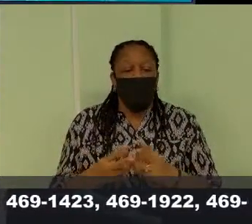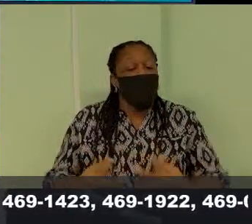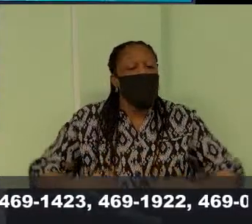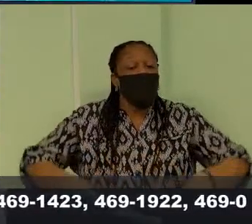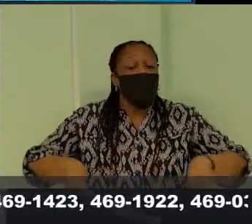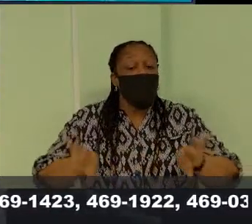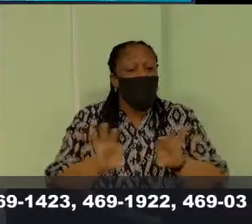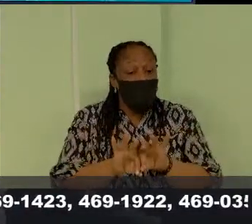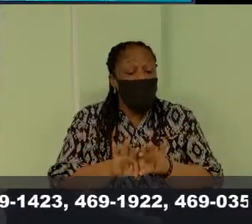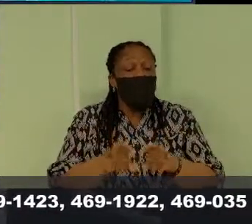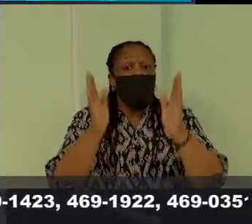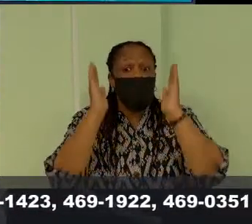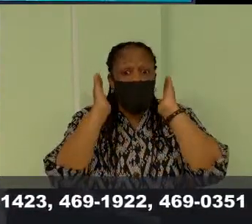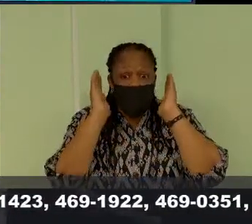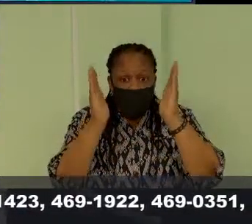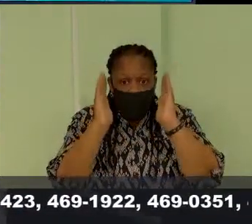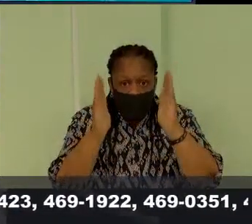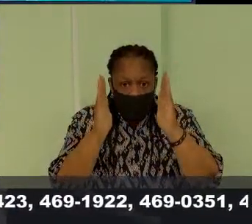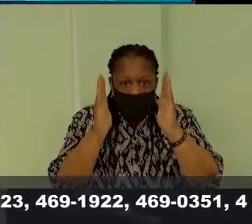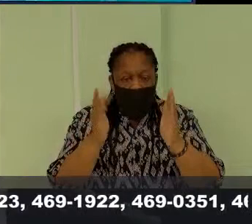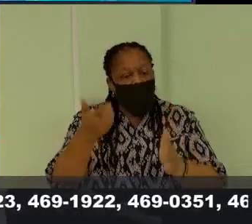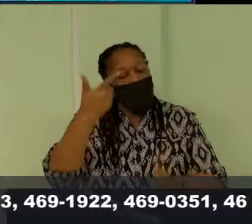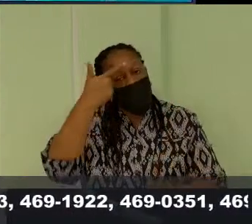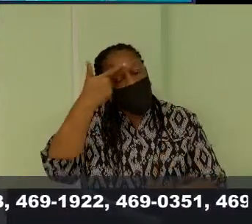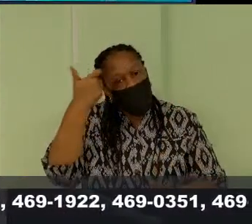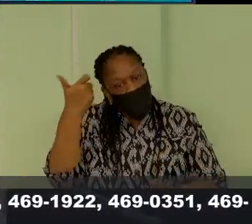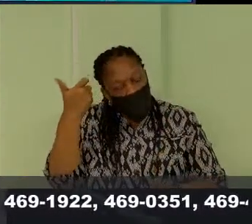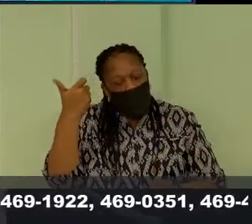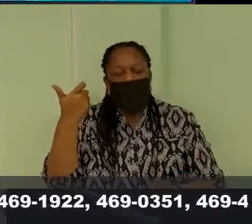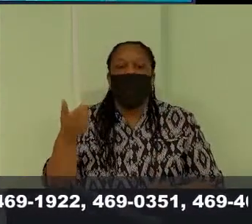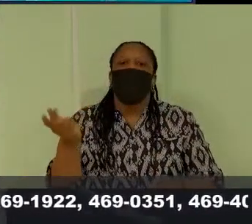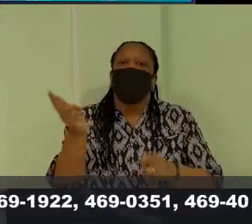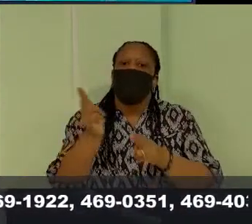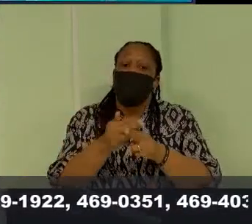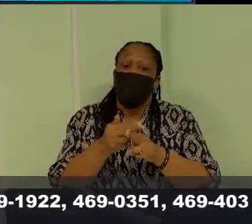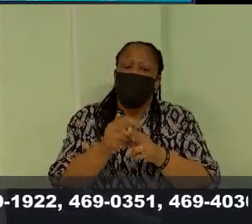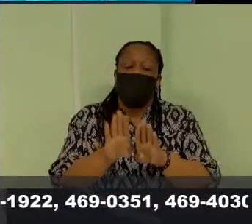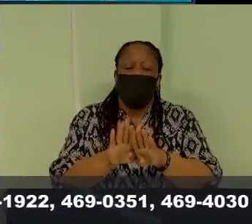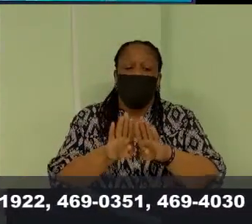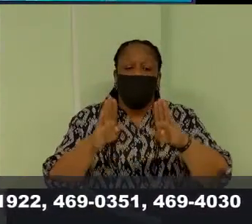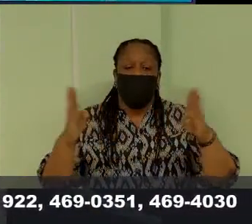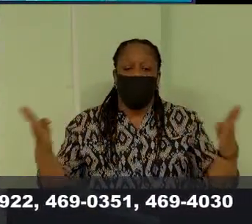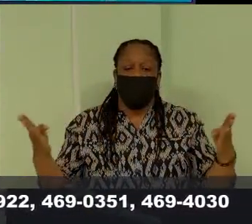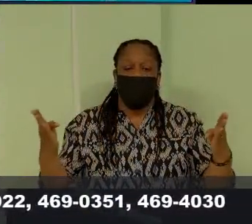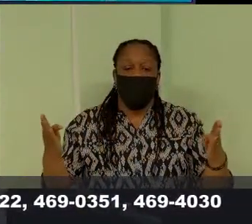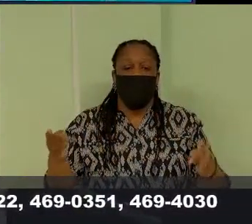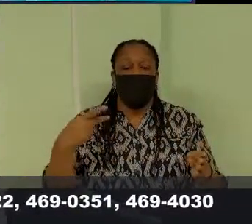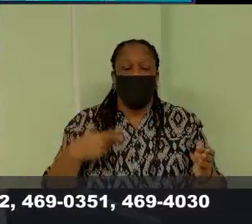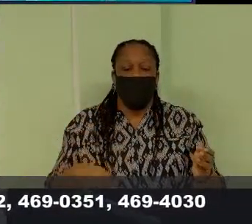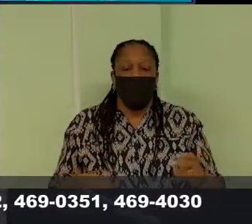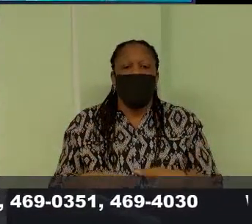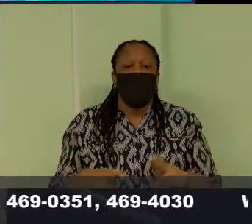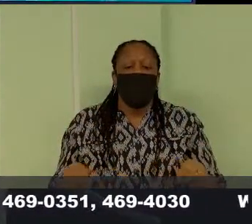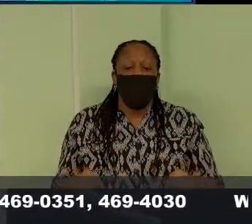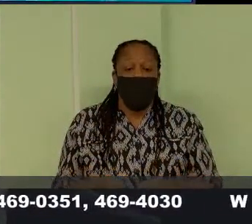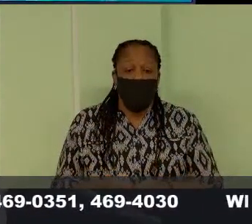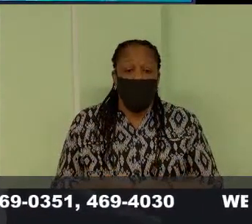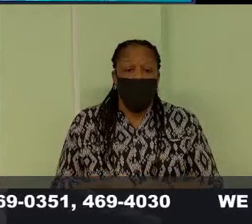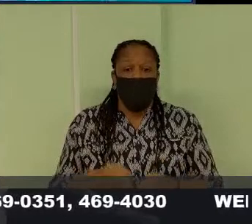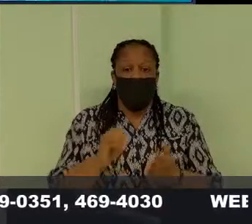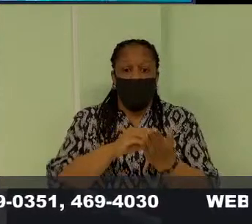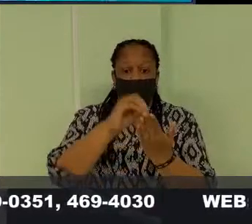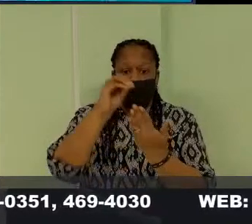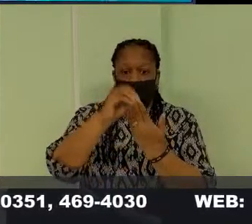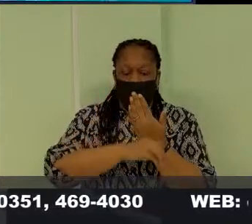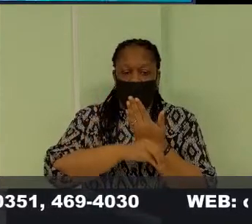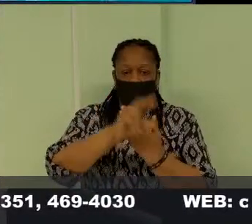that you pay attention because of the opening of our borders and the adherence to